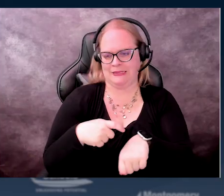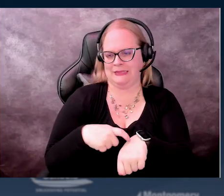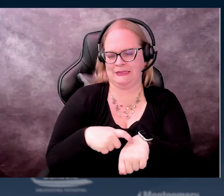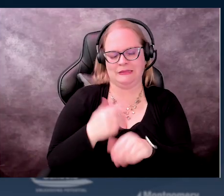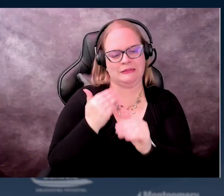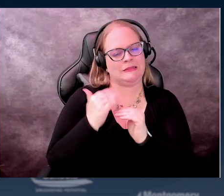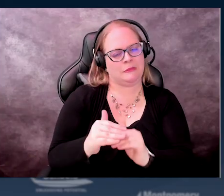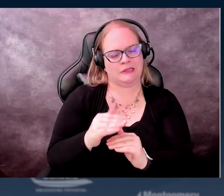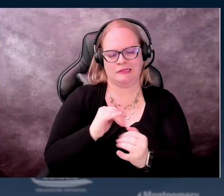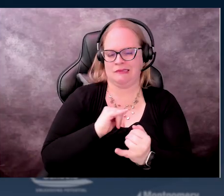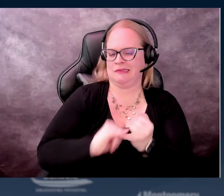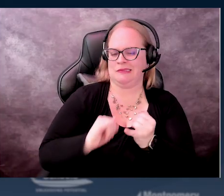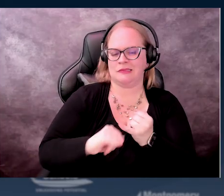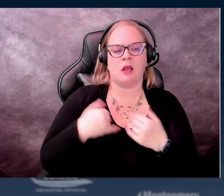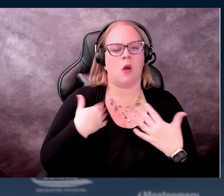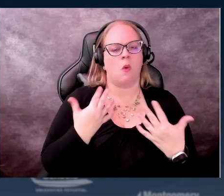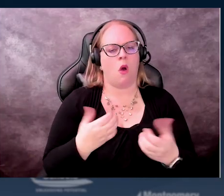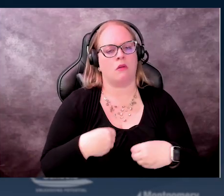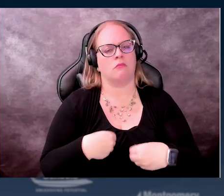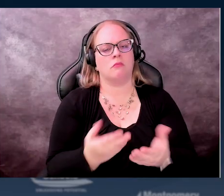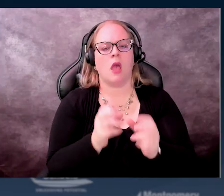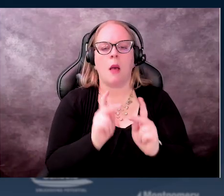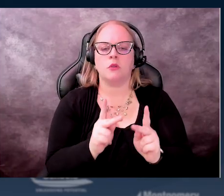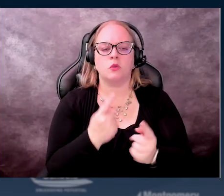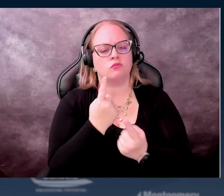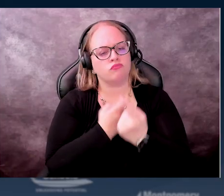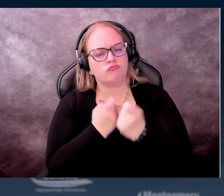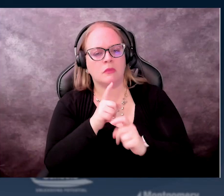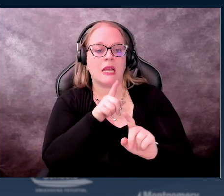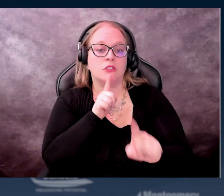we can get to that. So next slide, please.